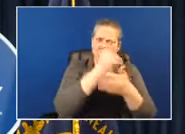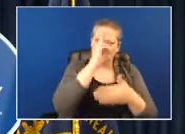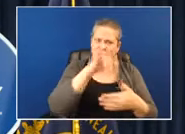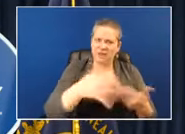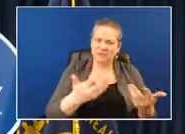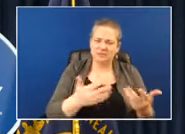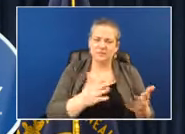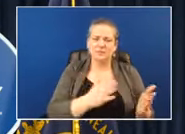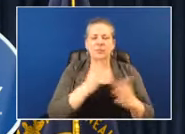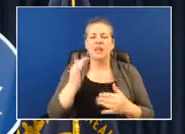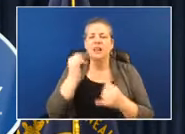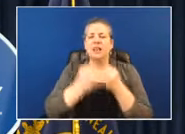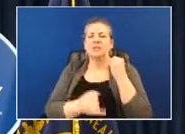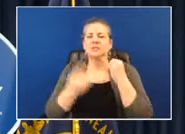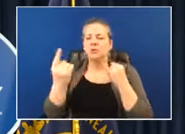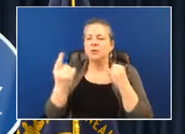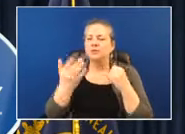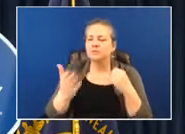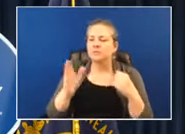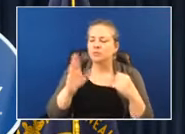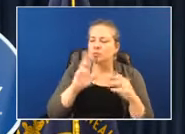last question, WEKU.